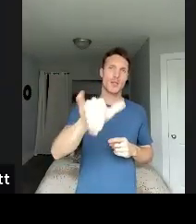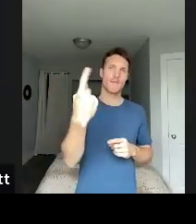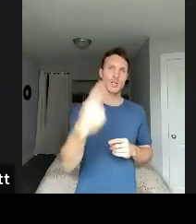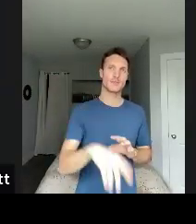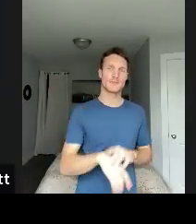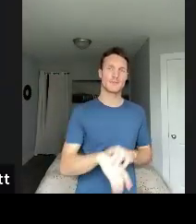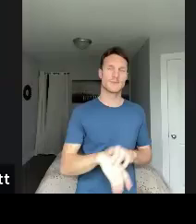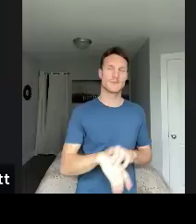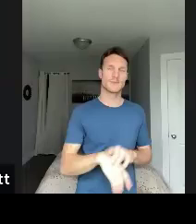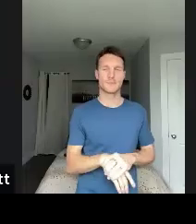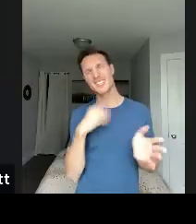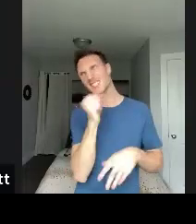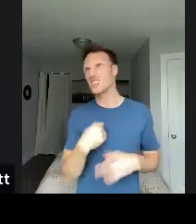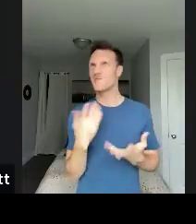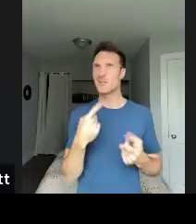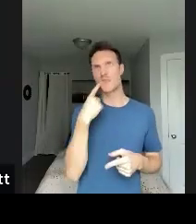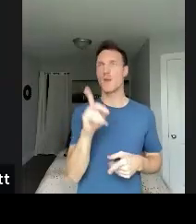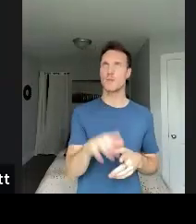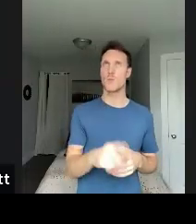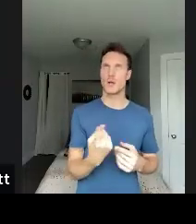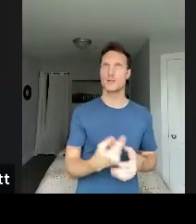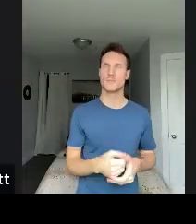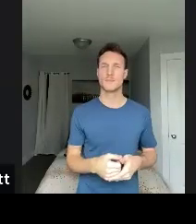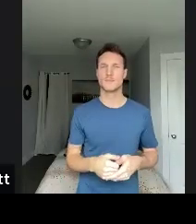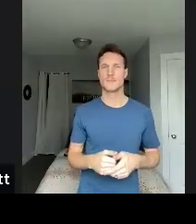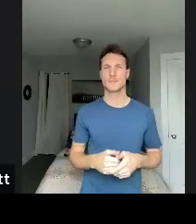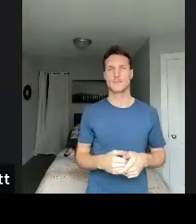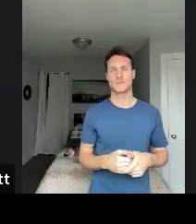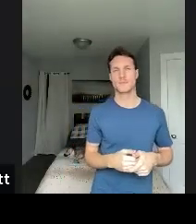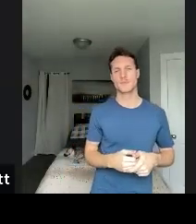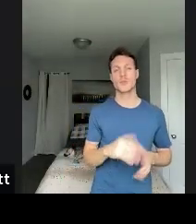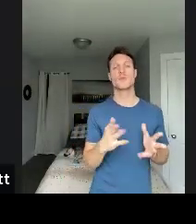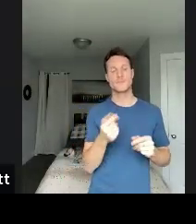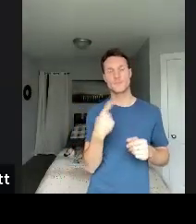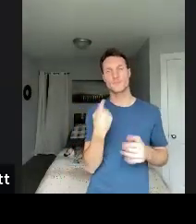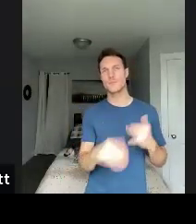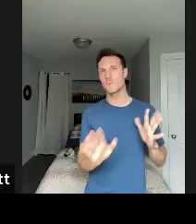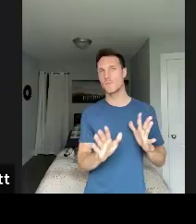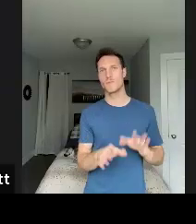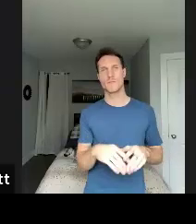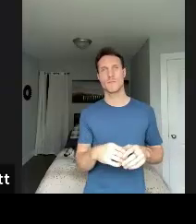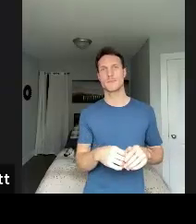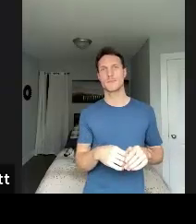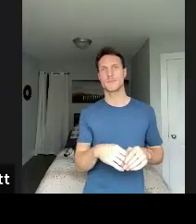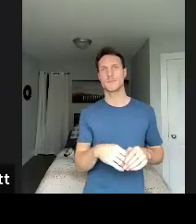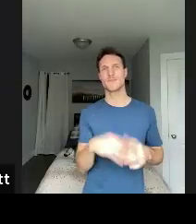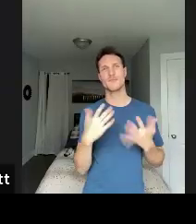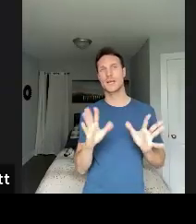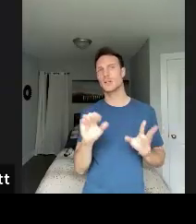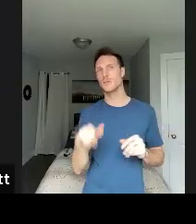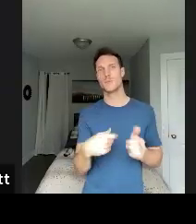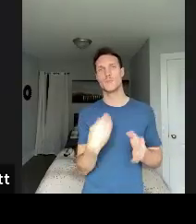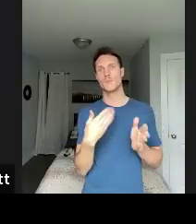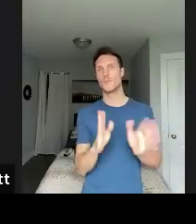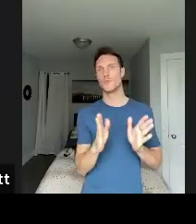I guess it'd be the final. So the final approved, it's not finally approved until it's finally approved, until CMS